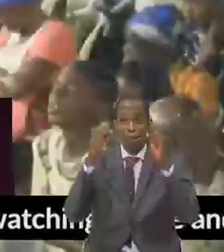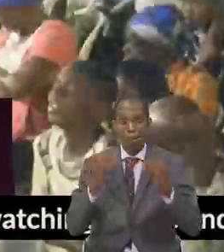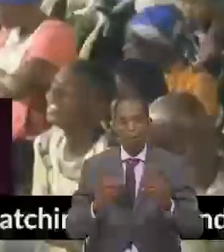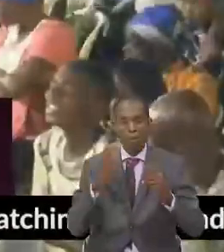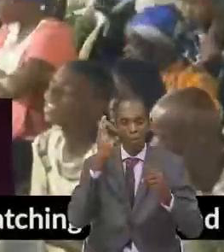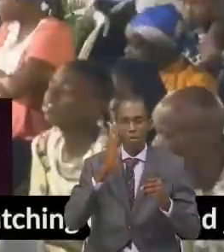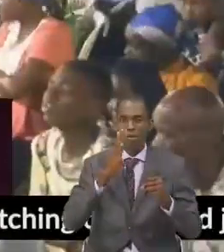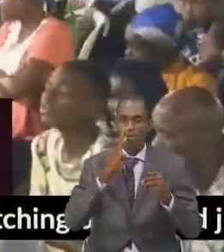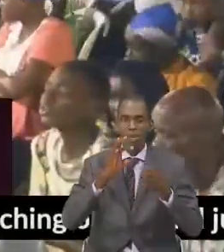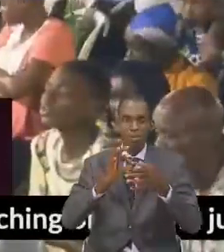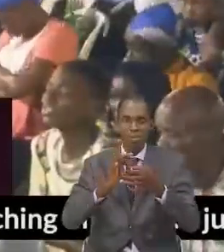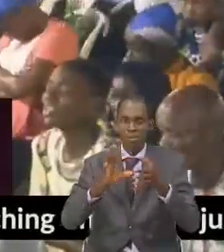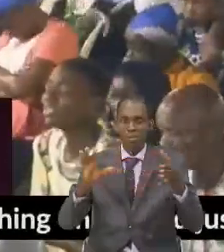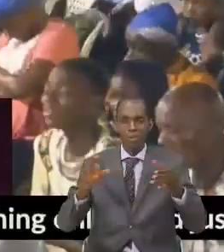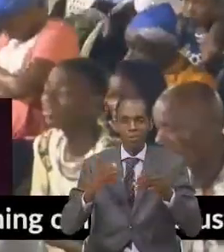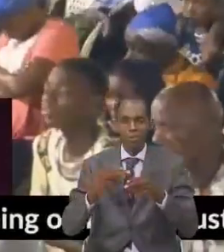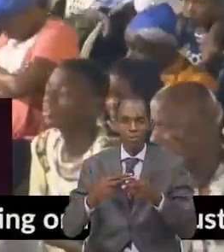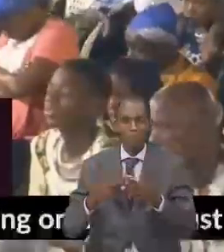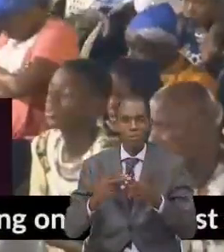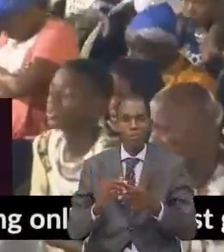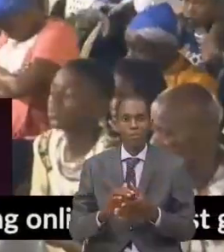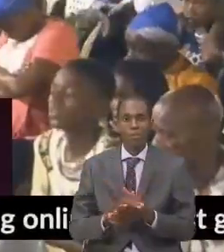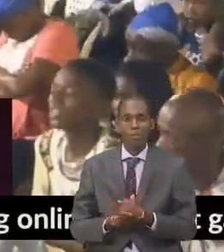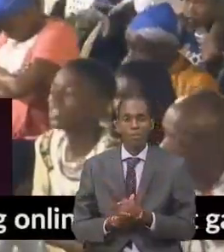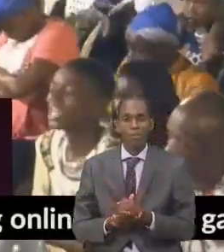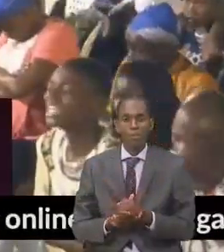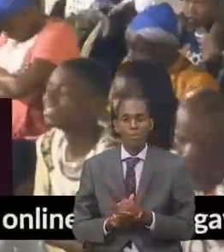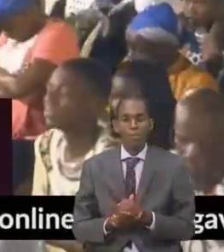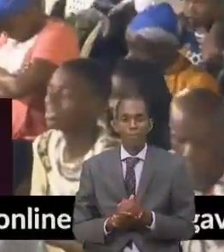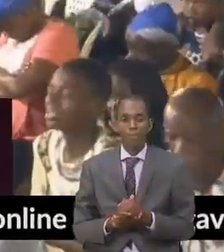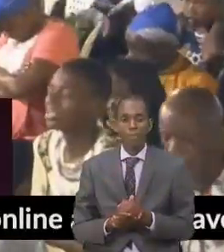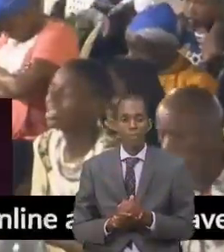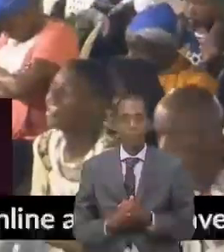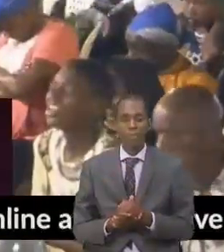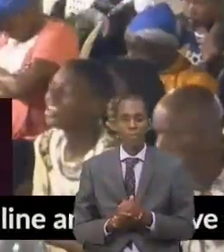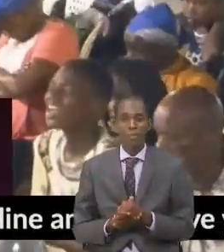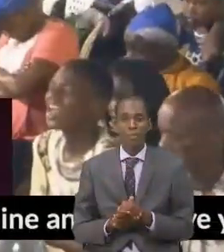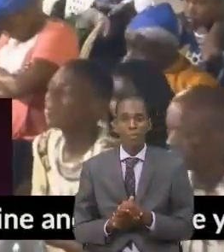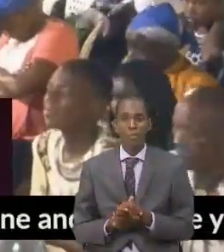Any moment from now, the power will be released.